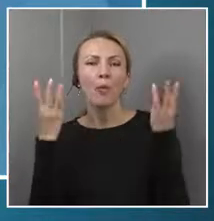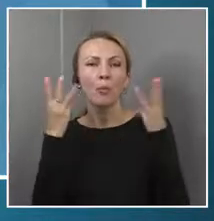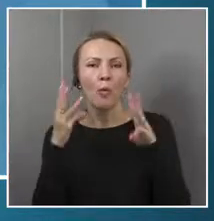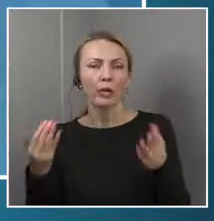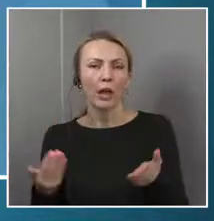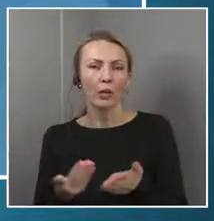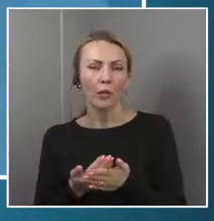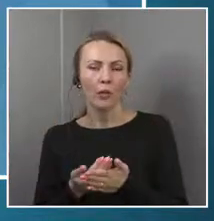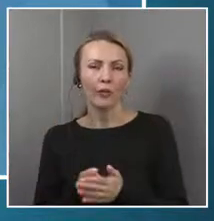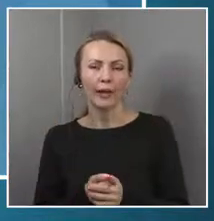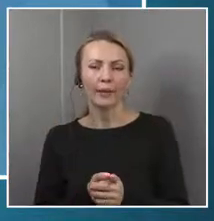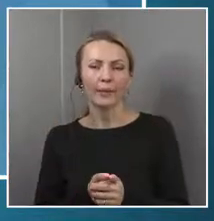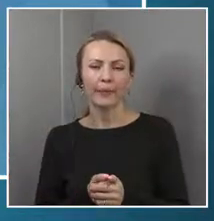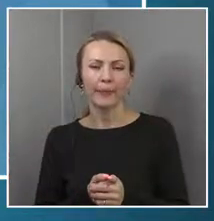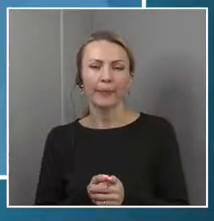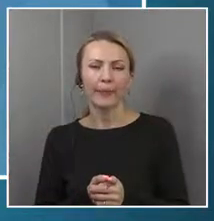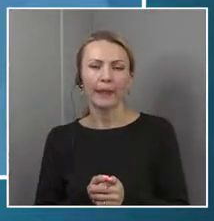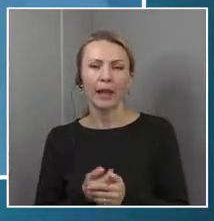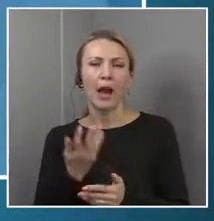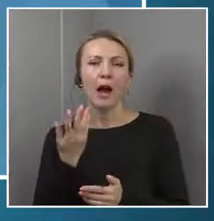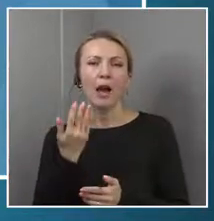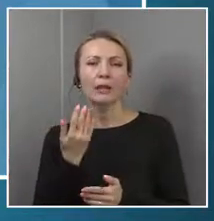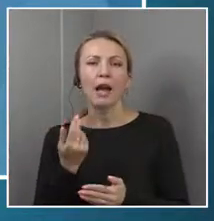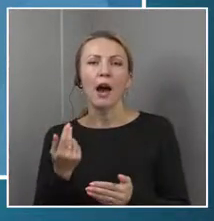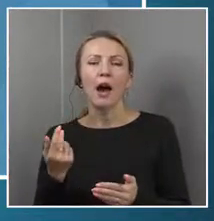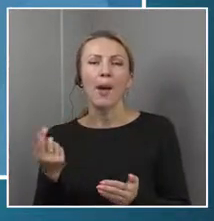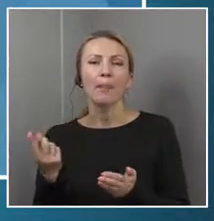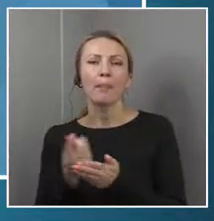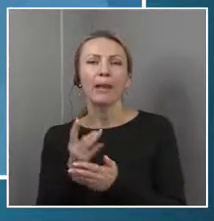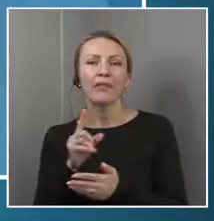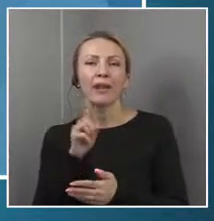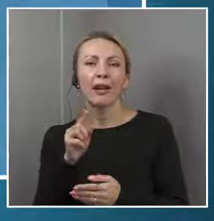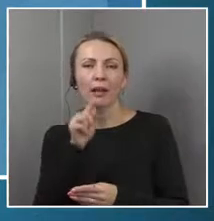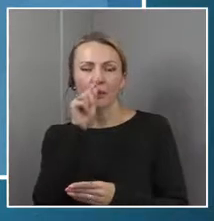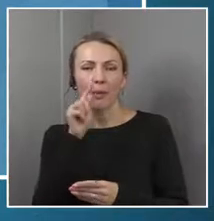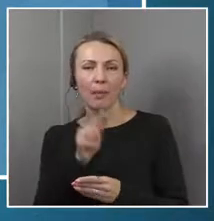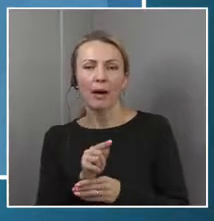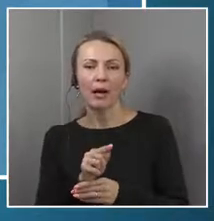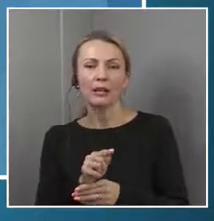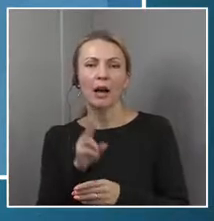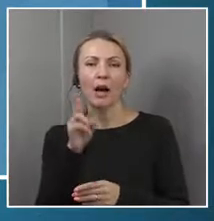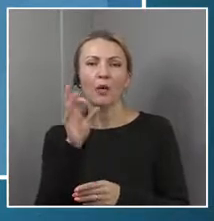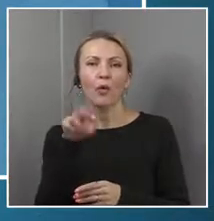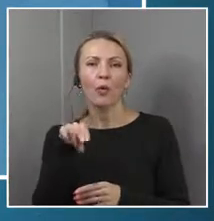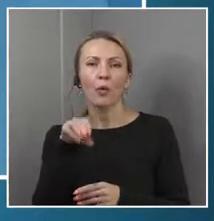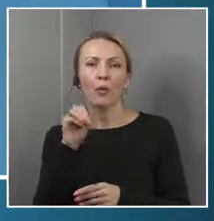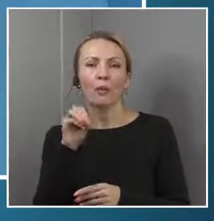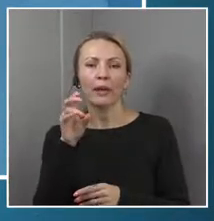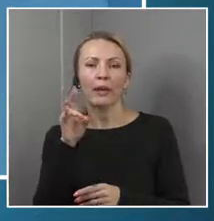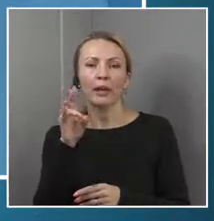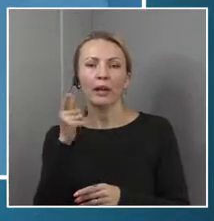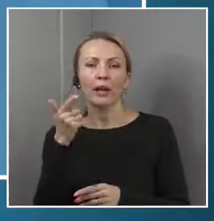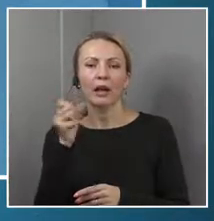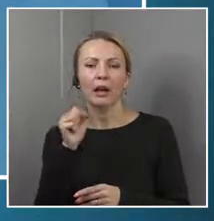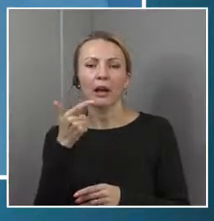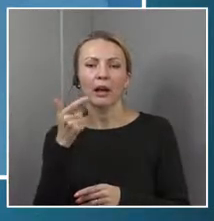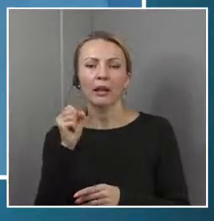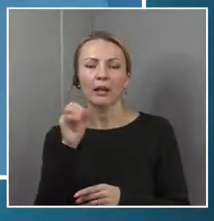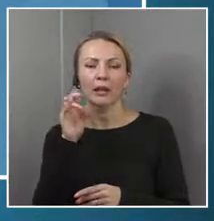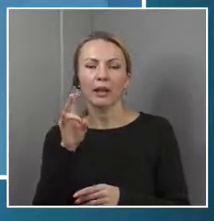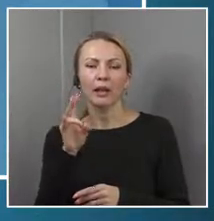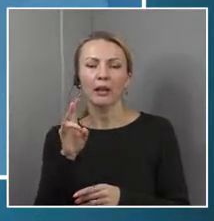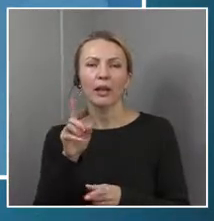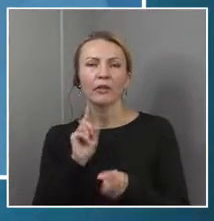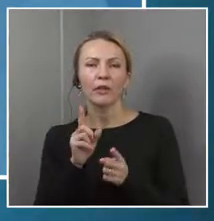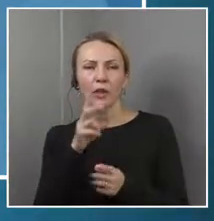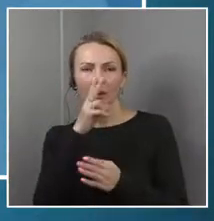So it seems like everyone is interested in art, or at least pretend to be interested. When I visited Copenhagen for the